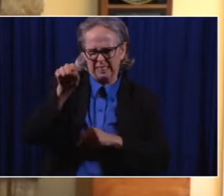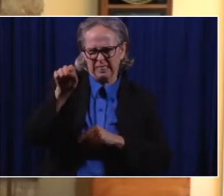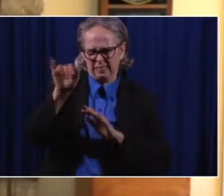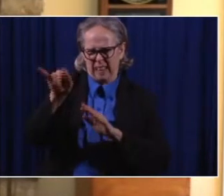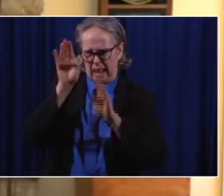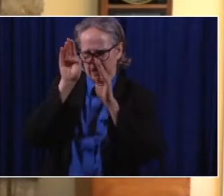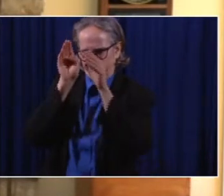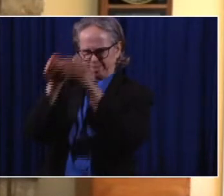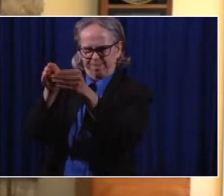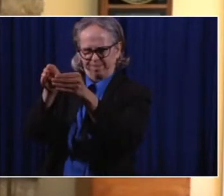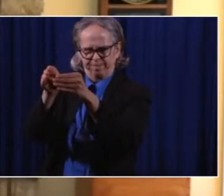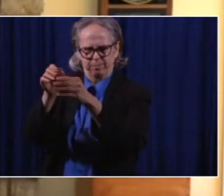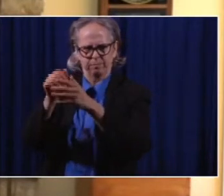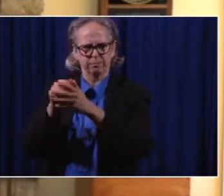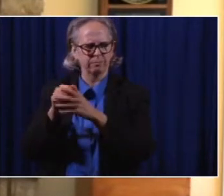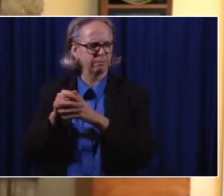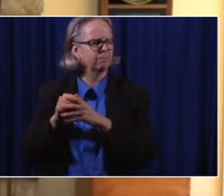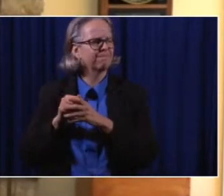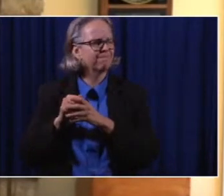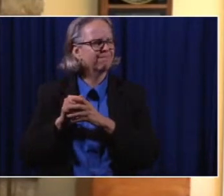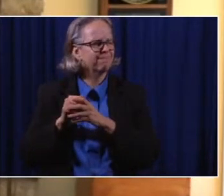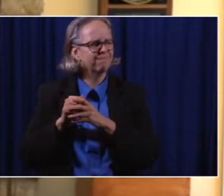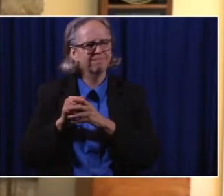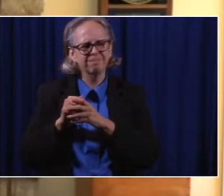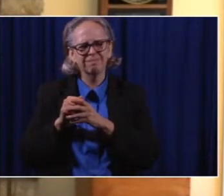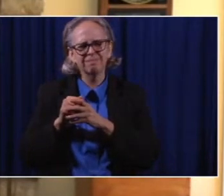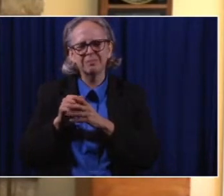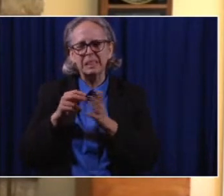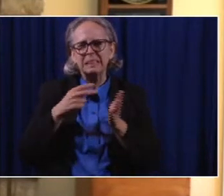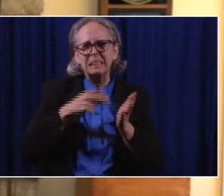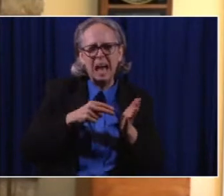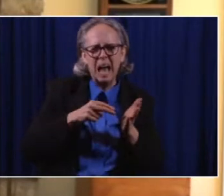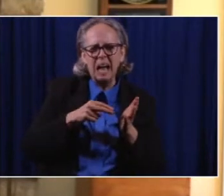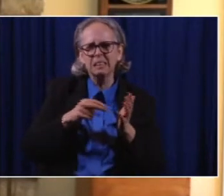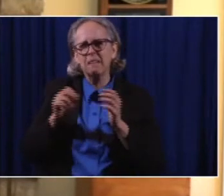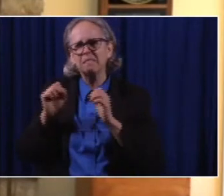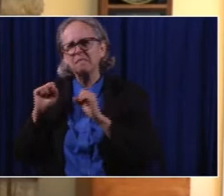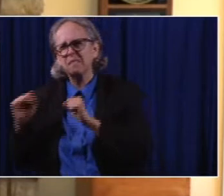dance studios or more than fitness centers.